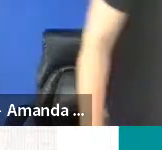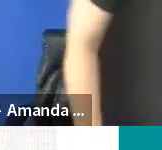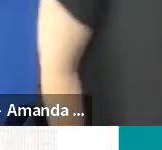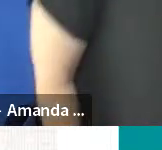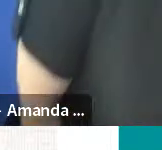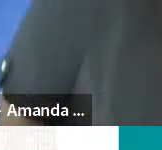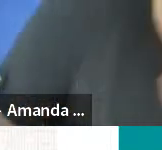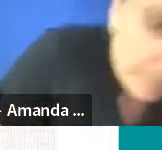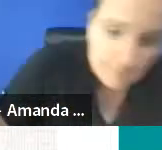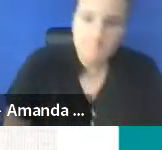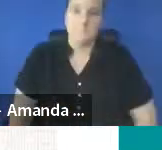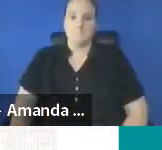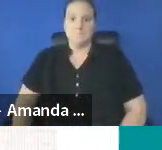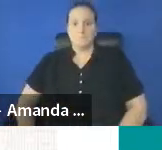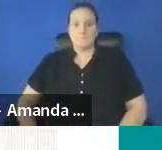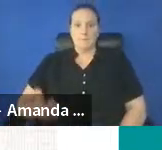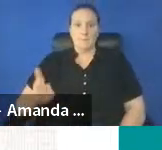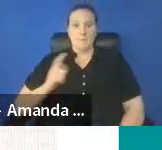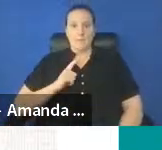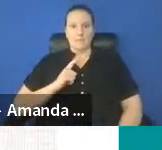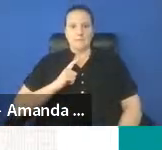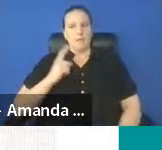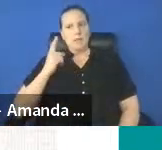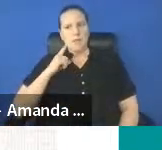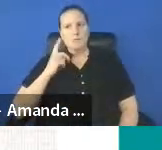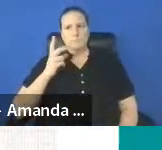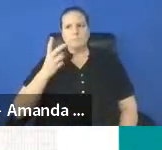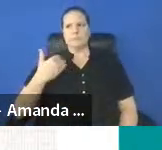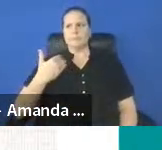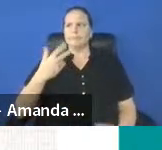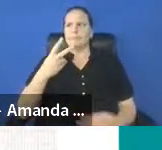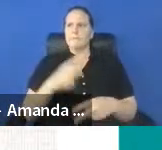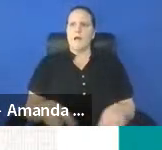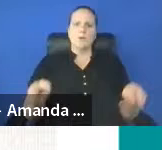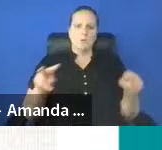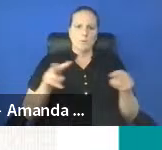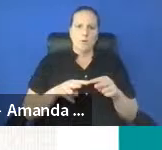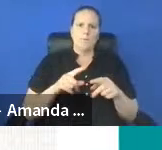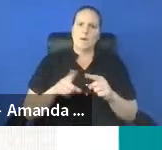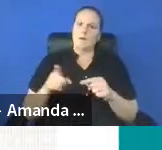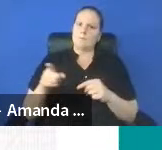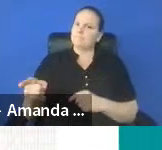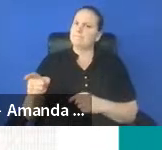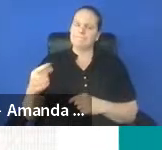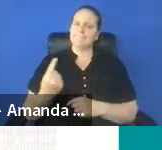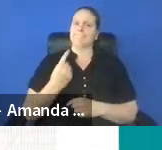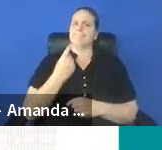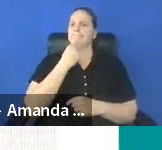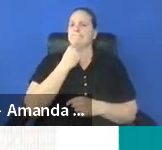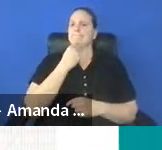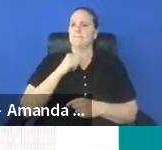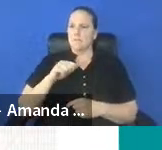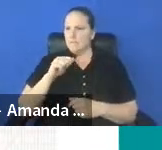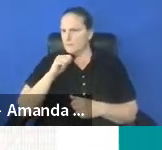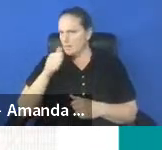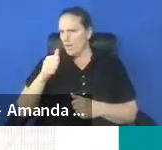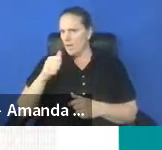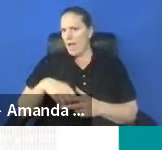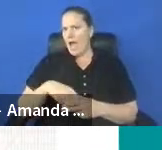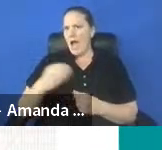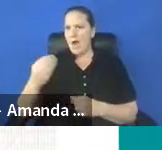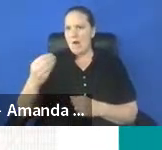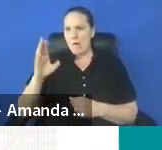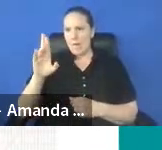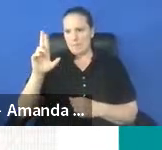Guess that leaves me next. I thought it was very valuable. However, I was disappointed that we did not get out of the